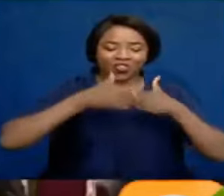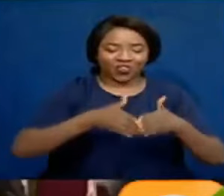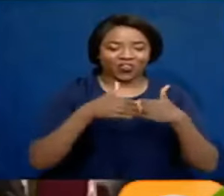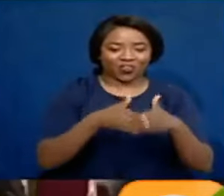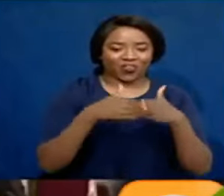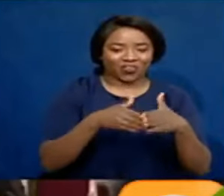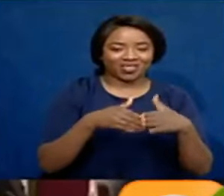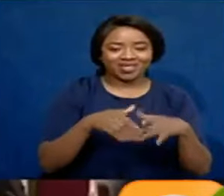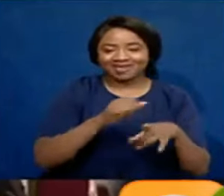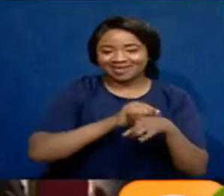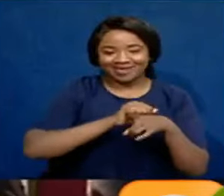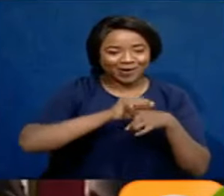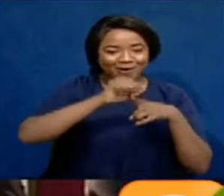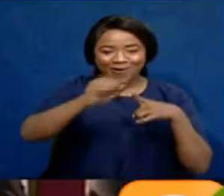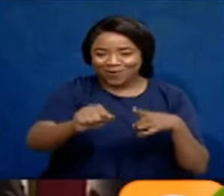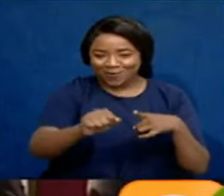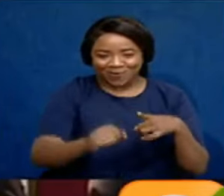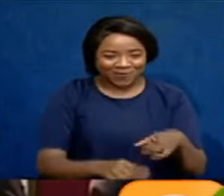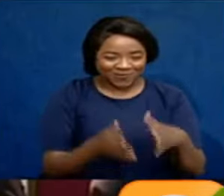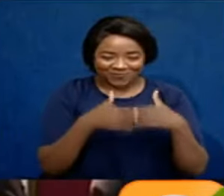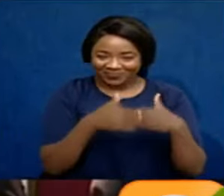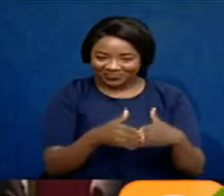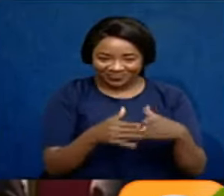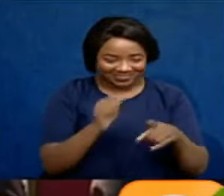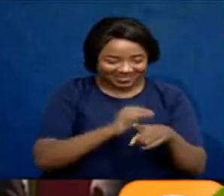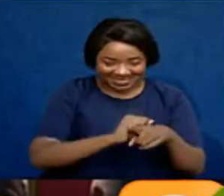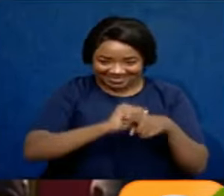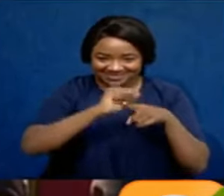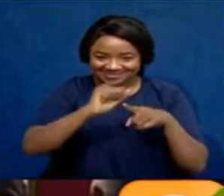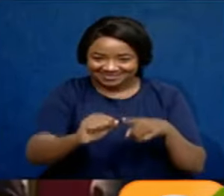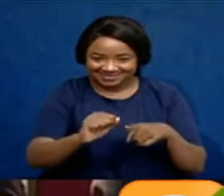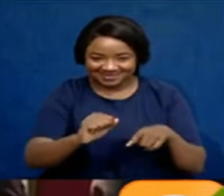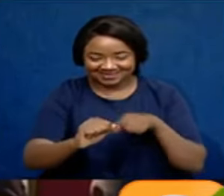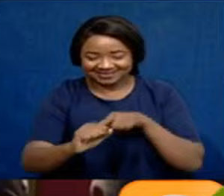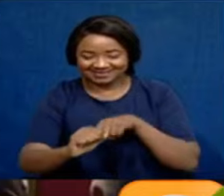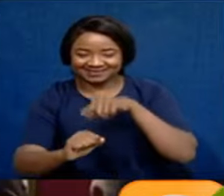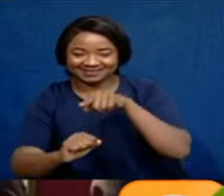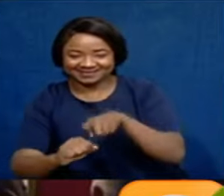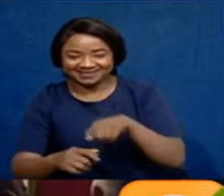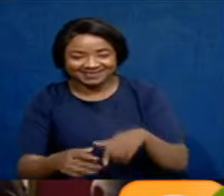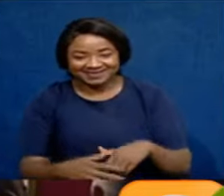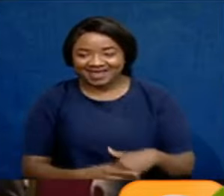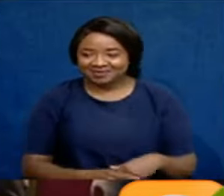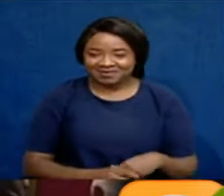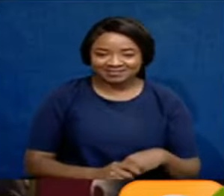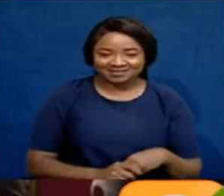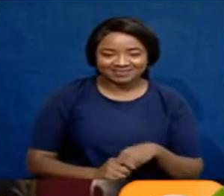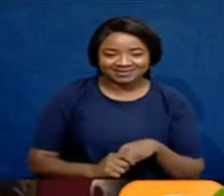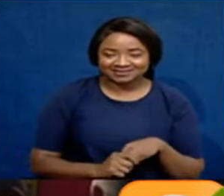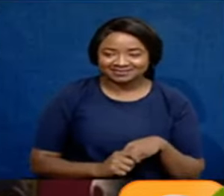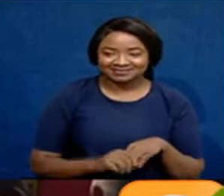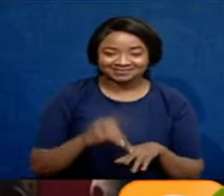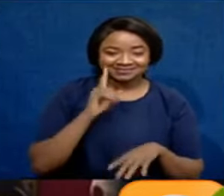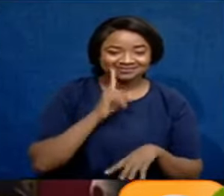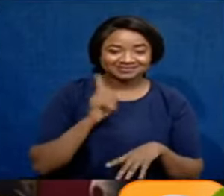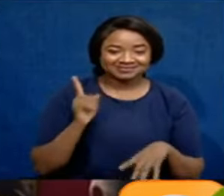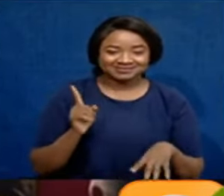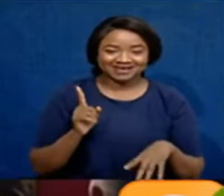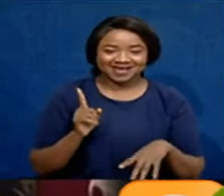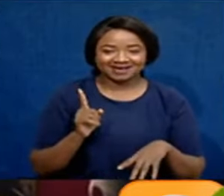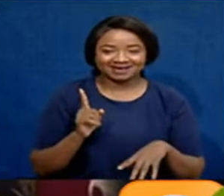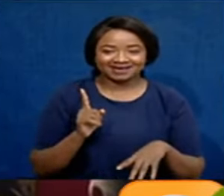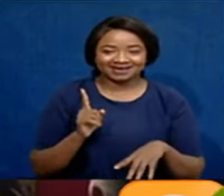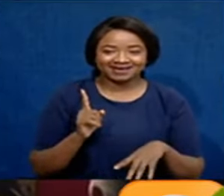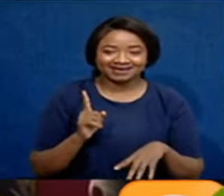semen, uh-huh. Yes. And most of the fluids therein comes from actually the prostate gland. So it has a very important role.